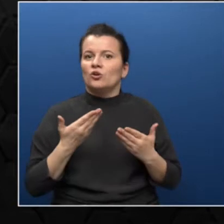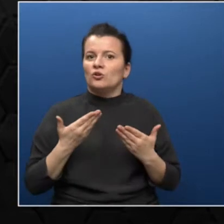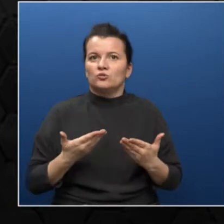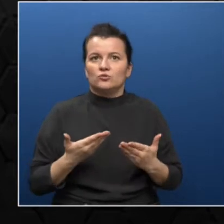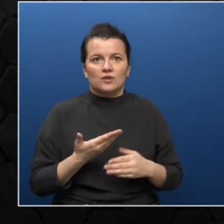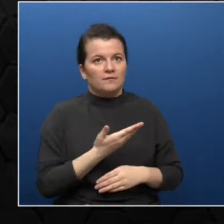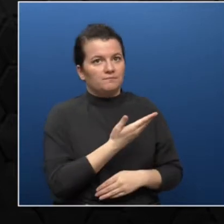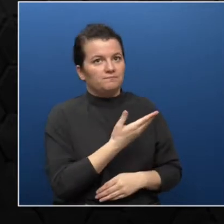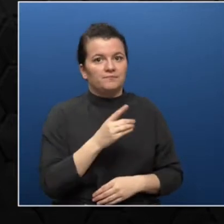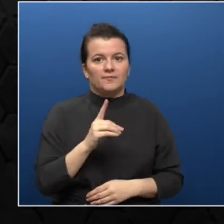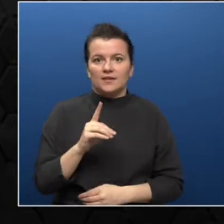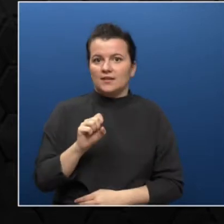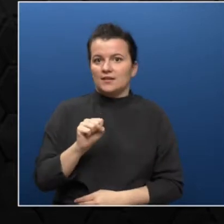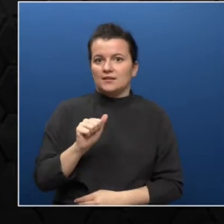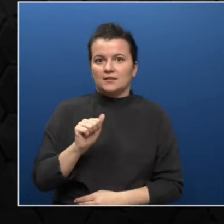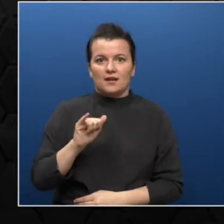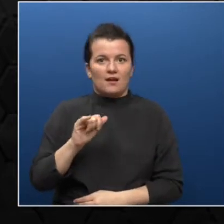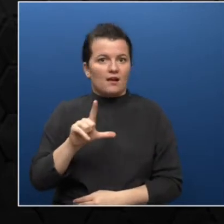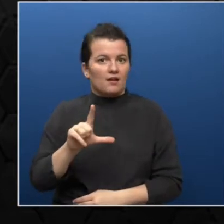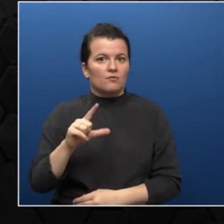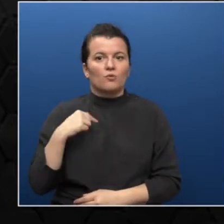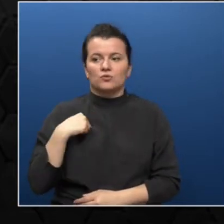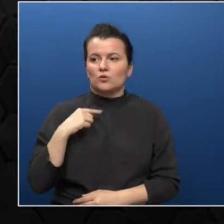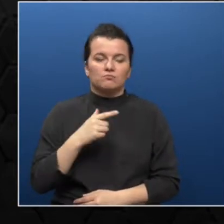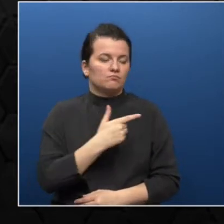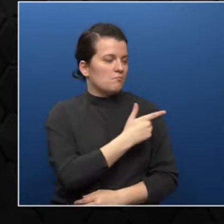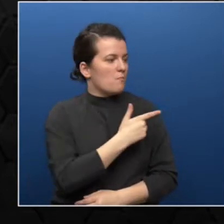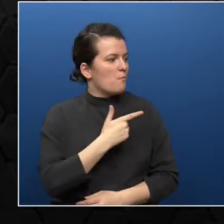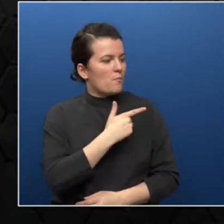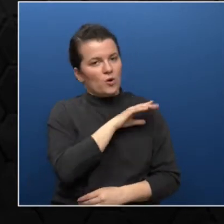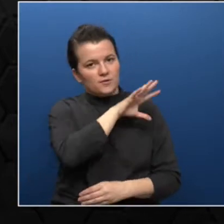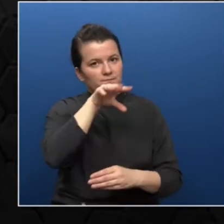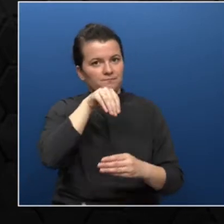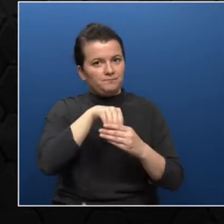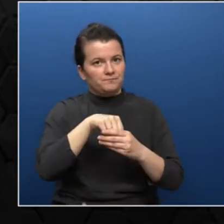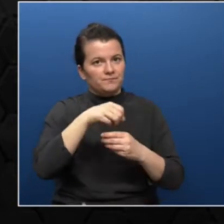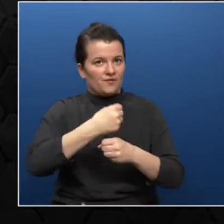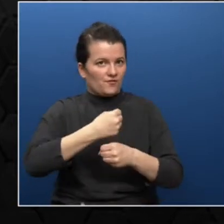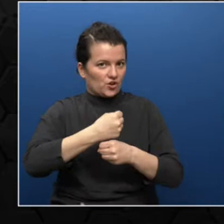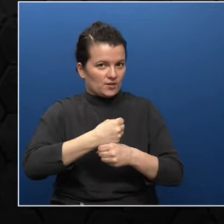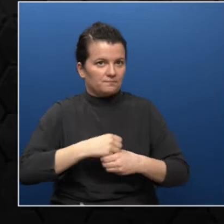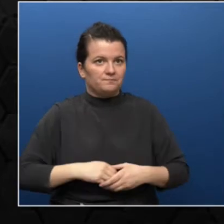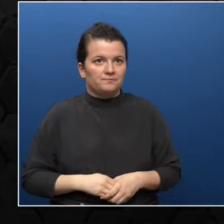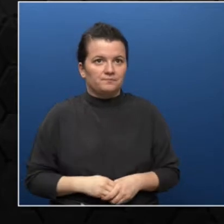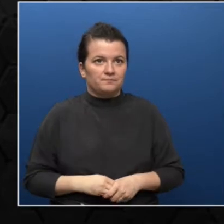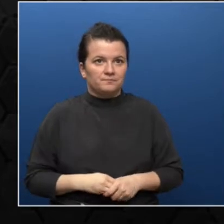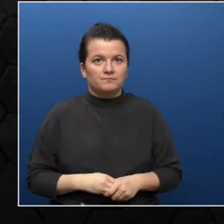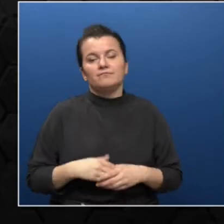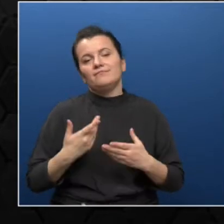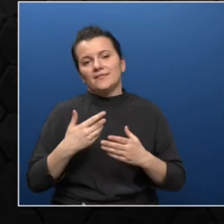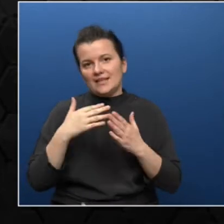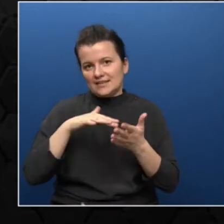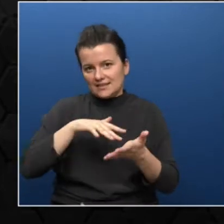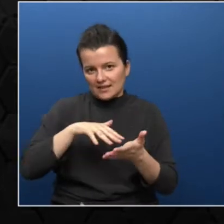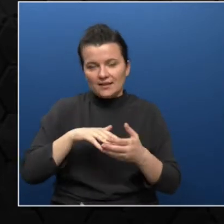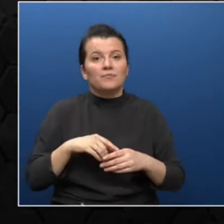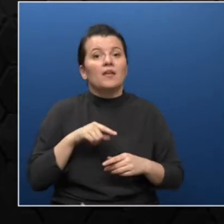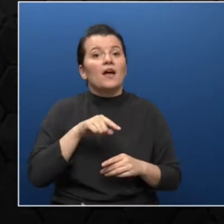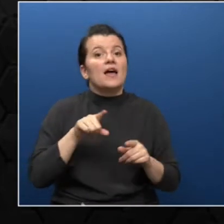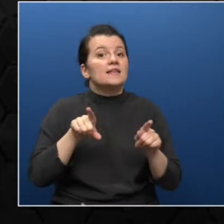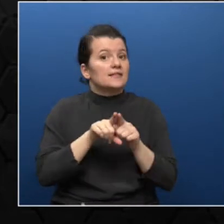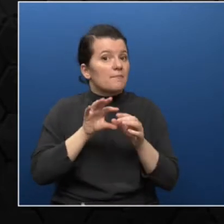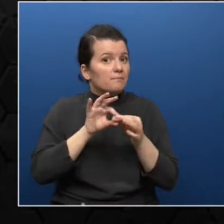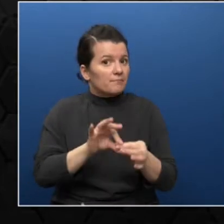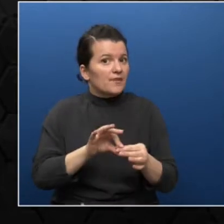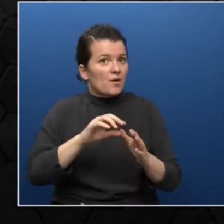both intern at. And then from there, we'll introduce the project that we are doing. We'll talk about